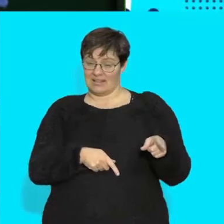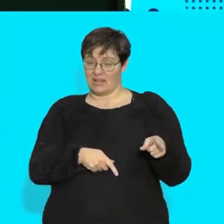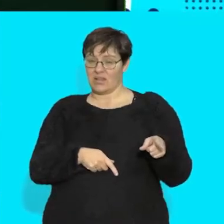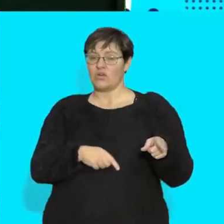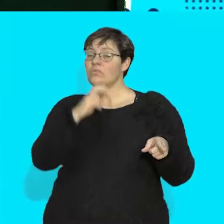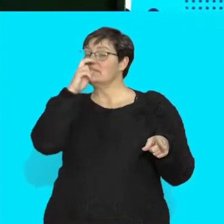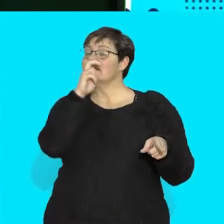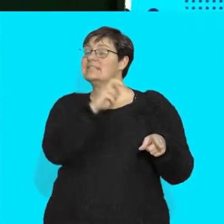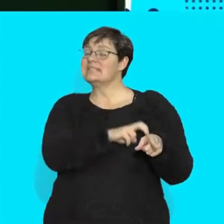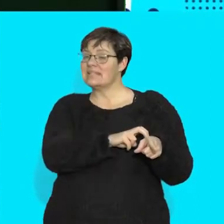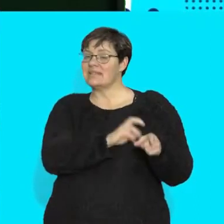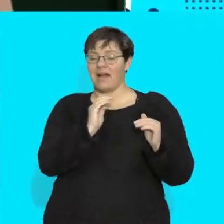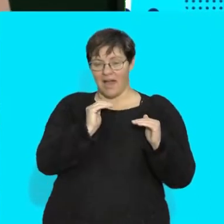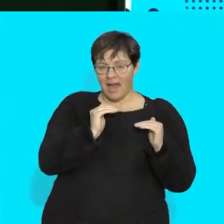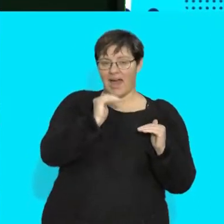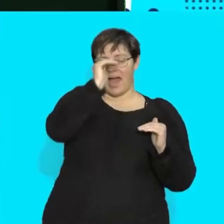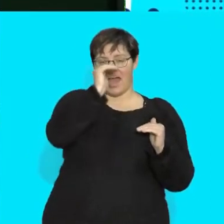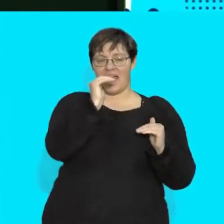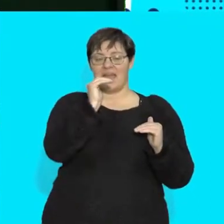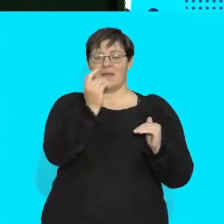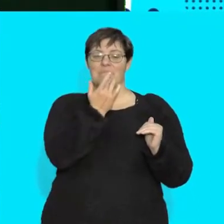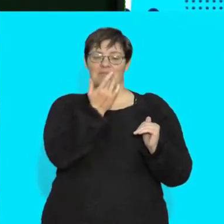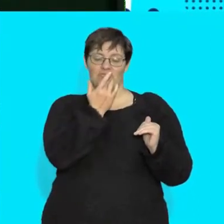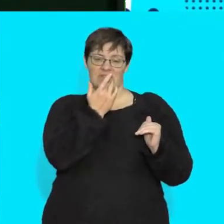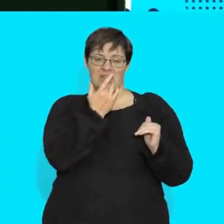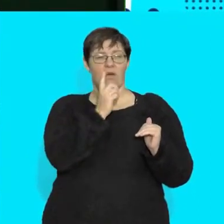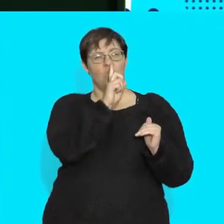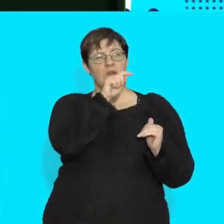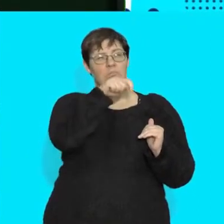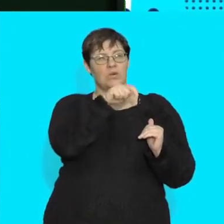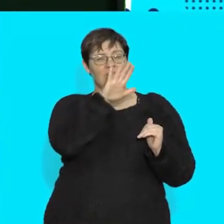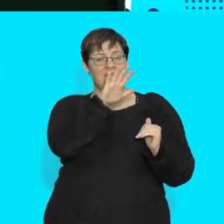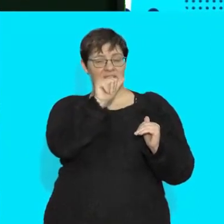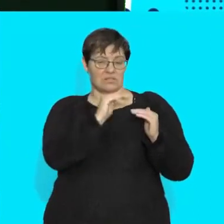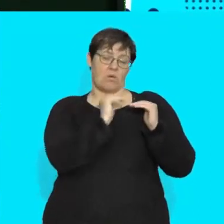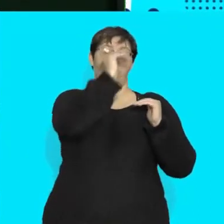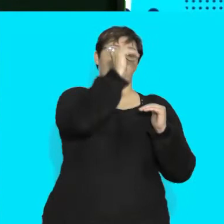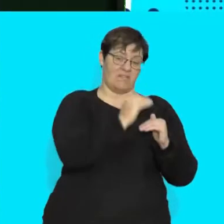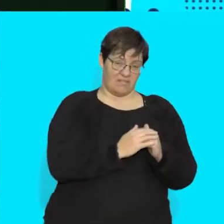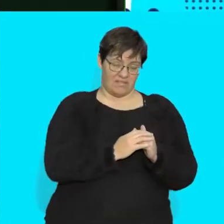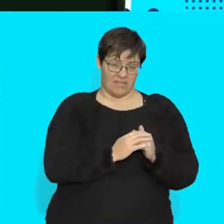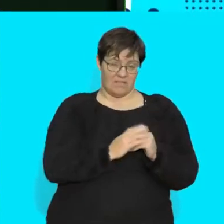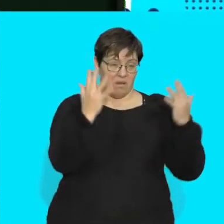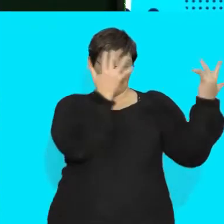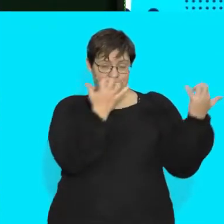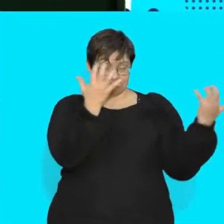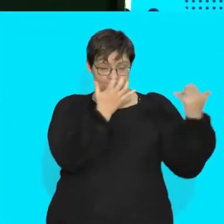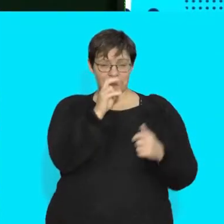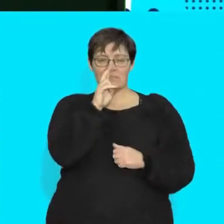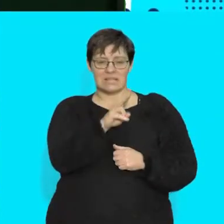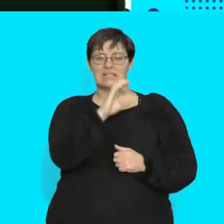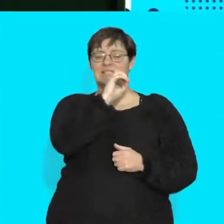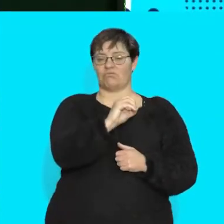to recognize that you're going to need a higher voltage than 1.56. If you